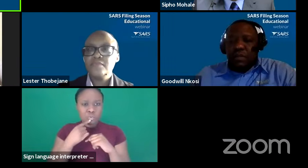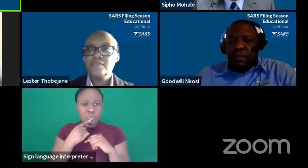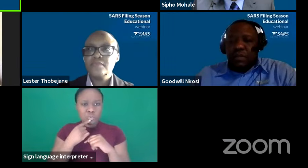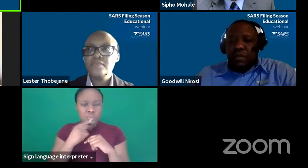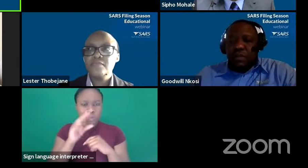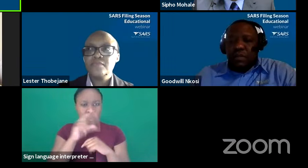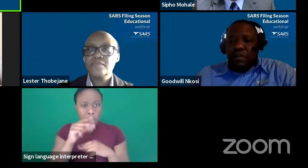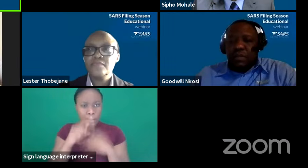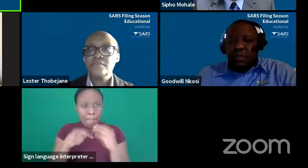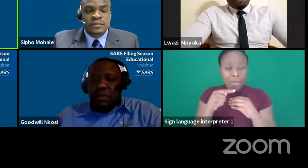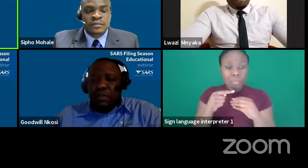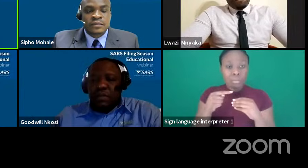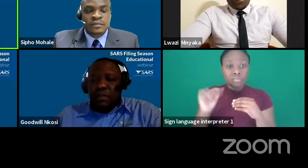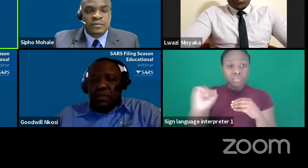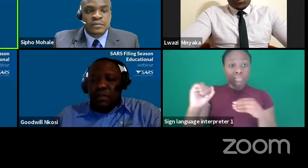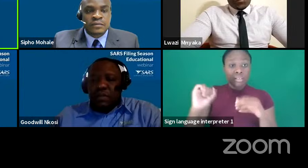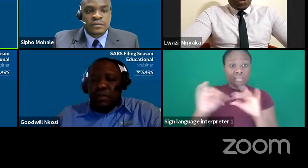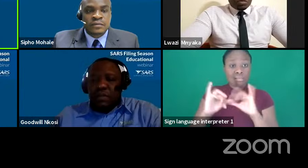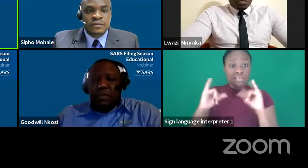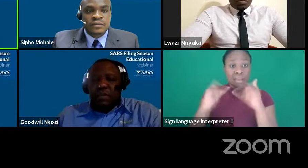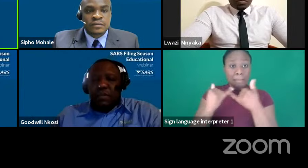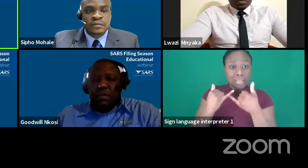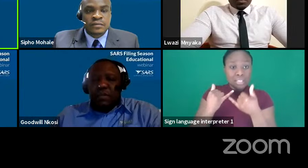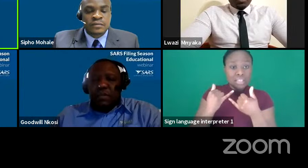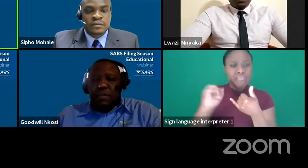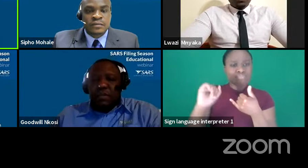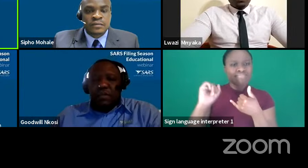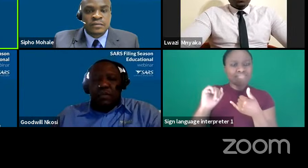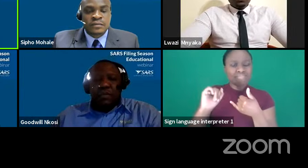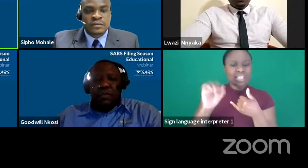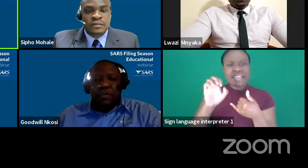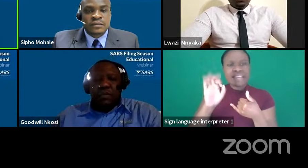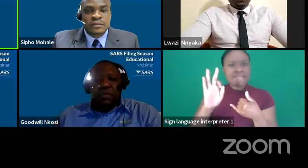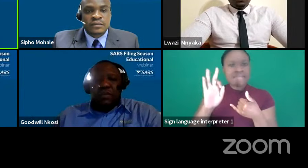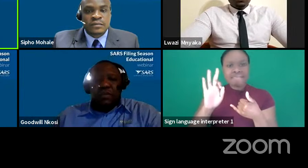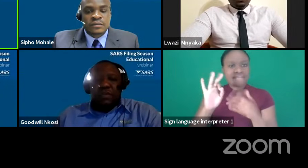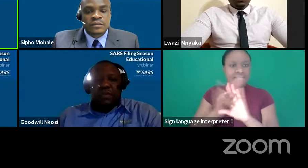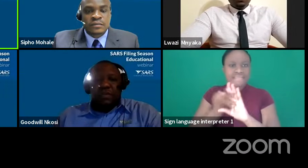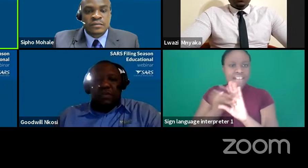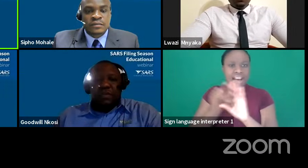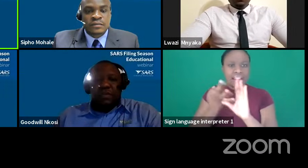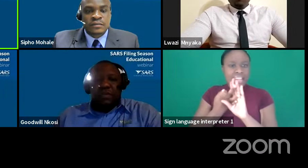it's updating of details of someone who doesn't have an e-filing profile.